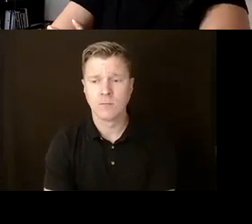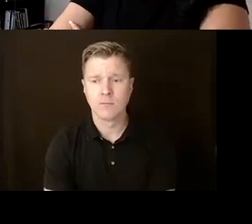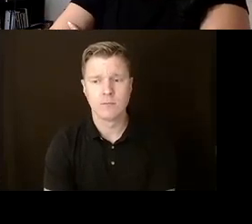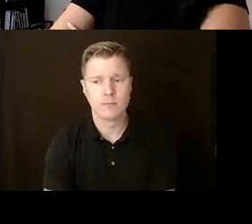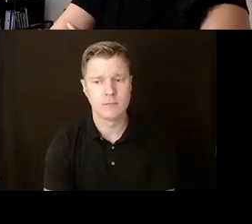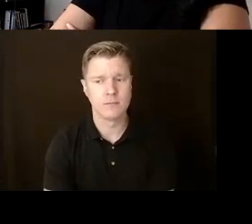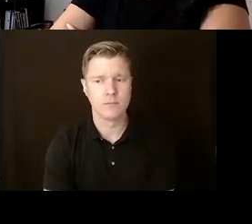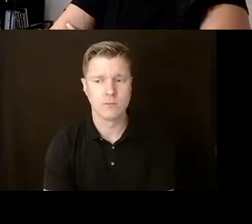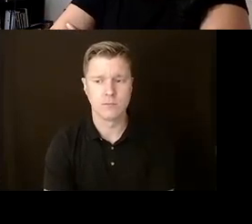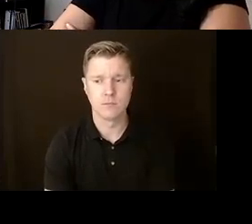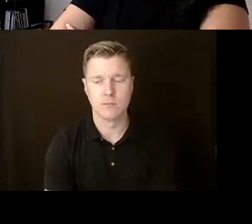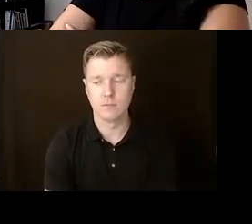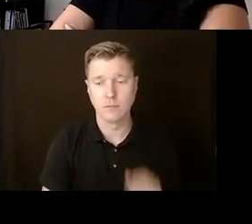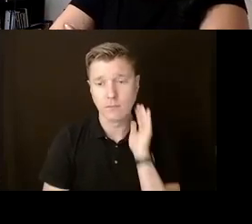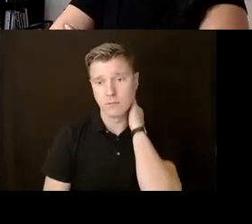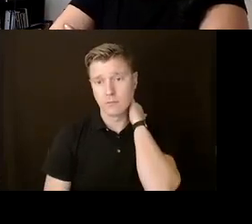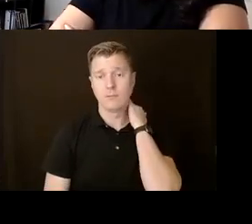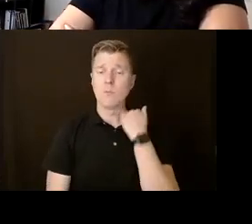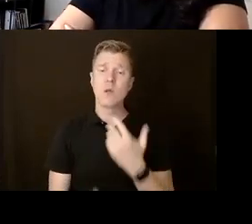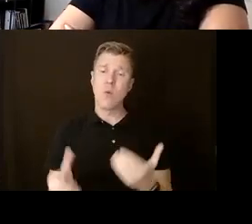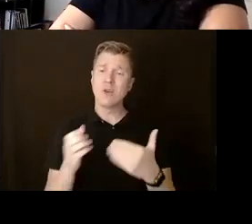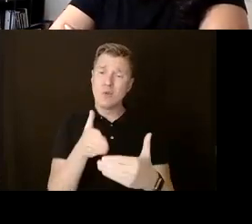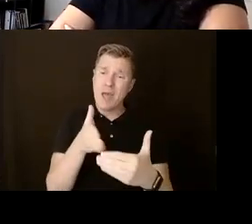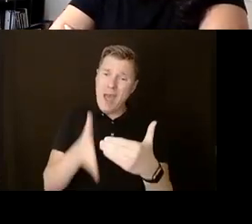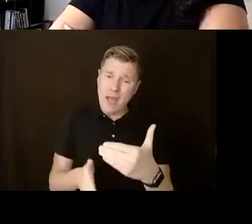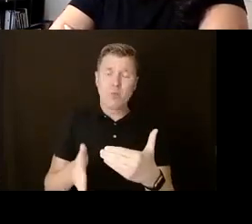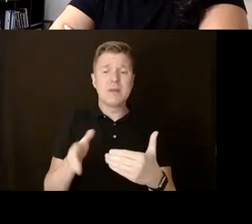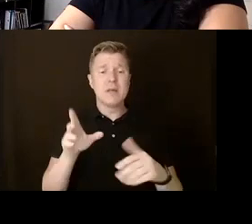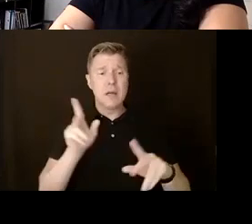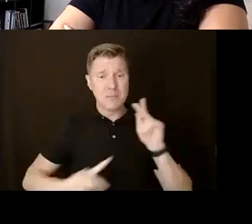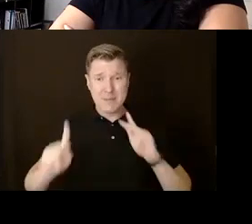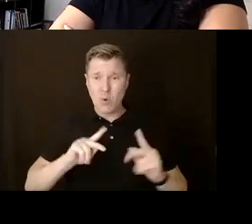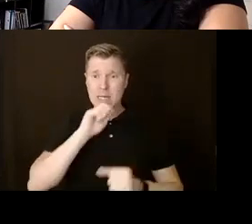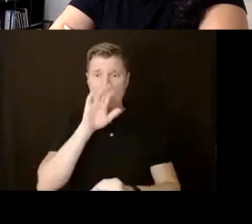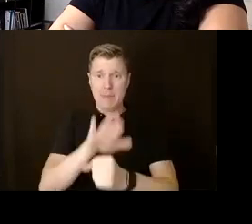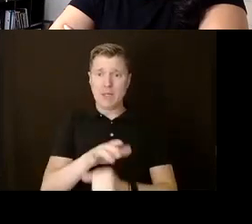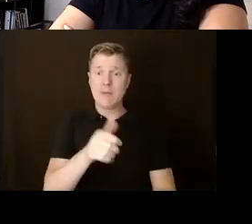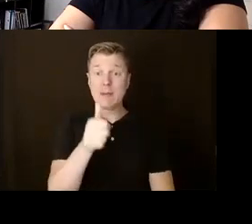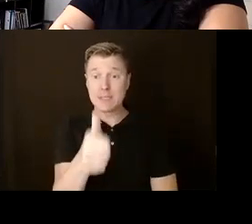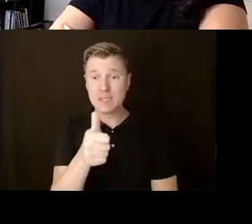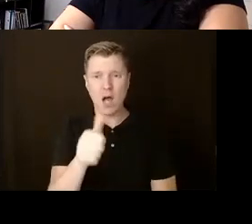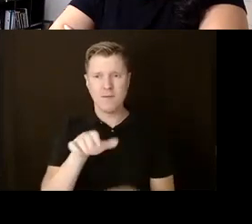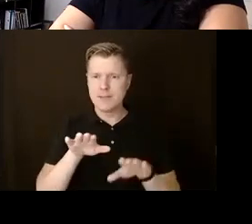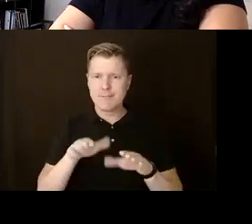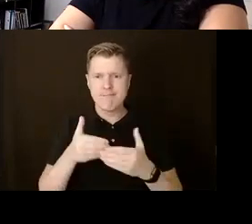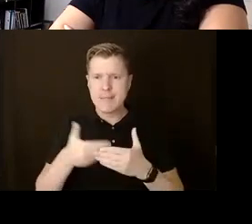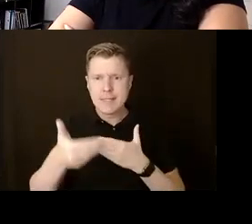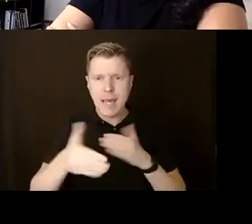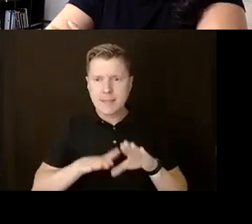Well, we wanted to end actually with folks kind of making a commitment to themselves around like, what's the next step that you're